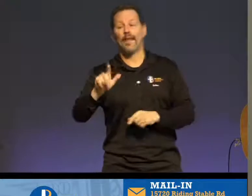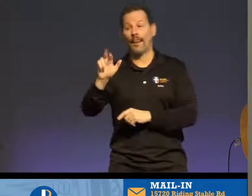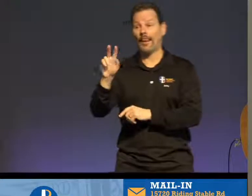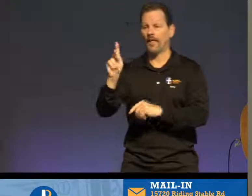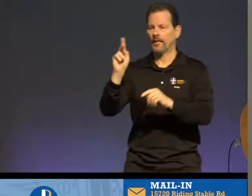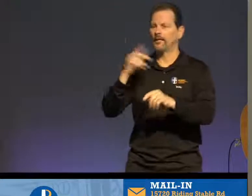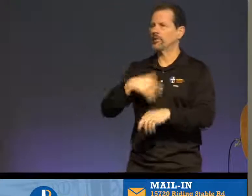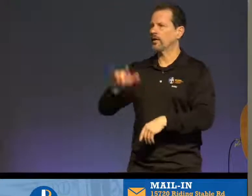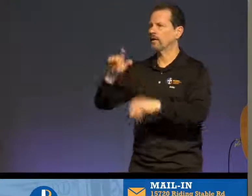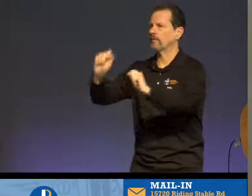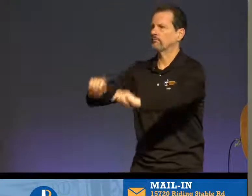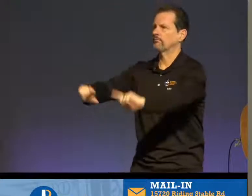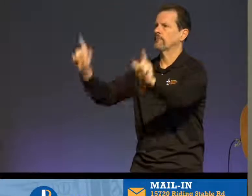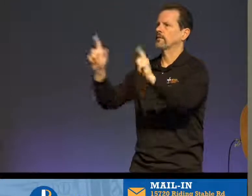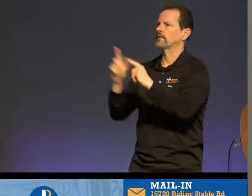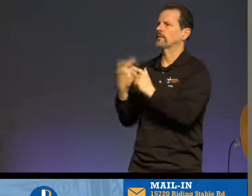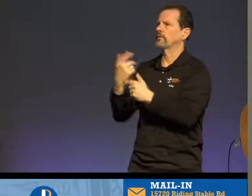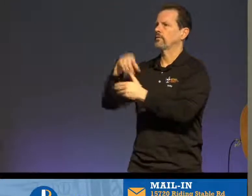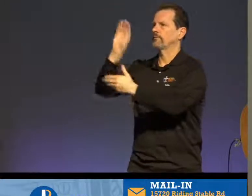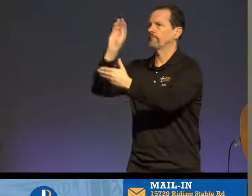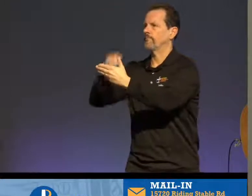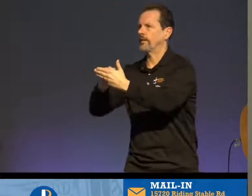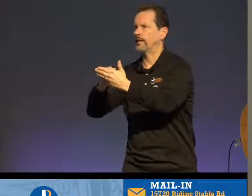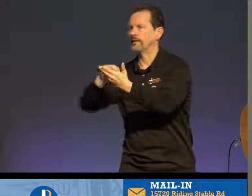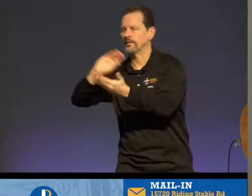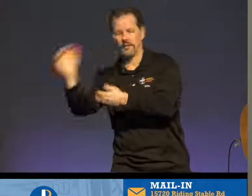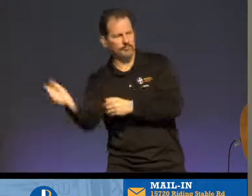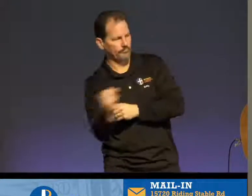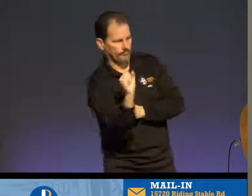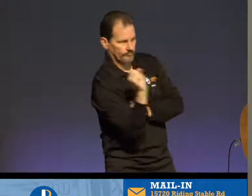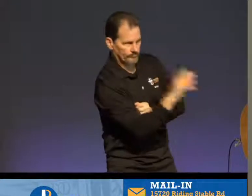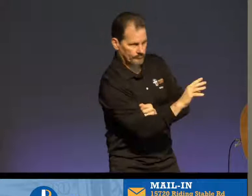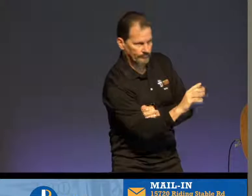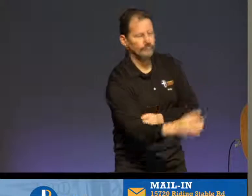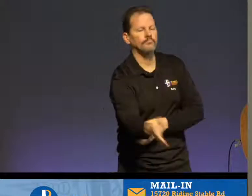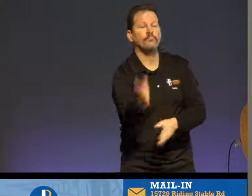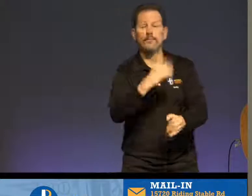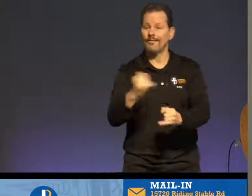email. That's that. Last thing,